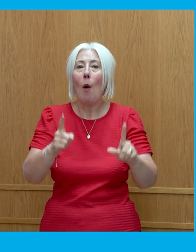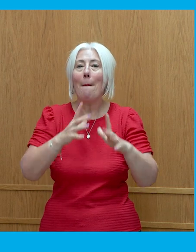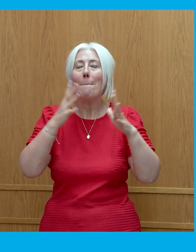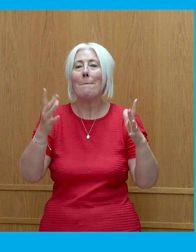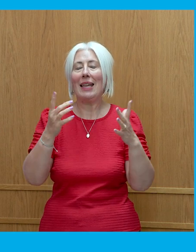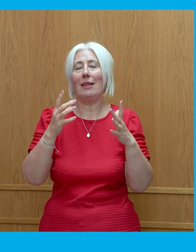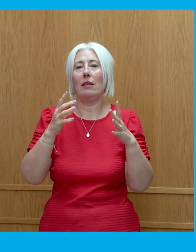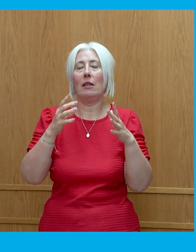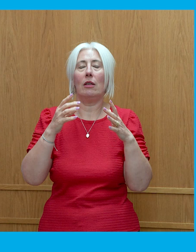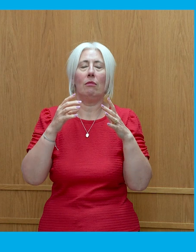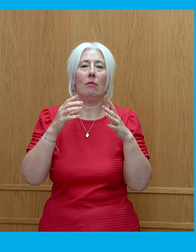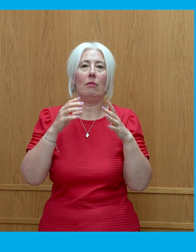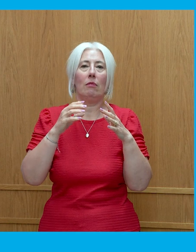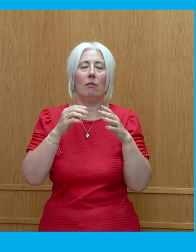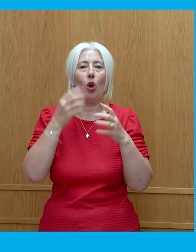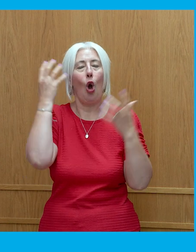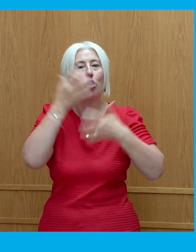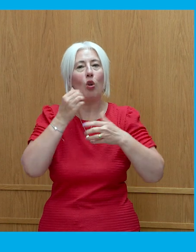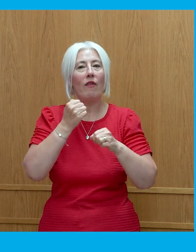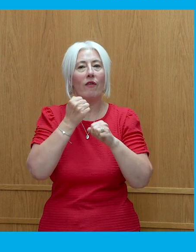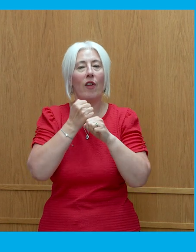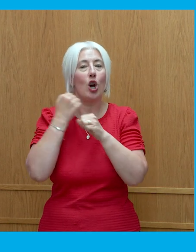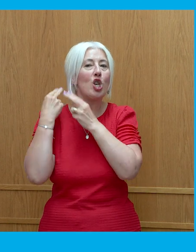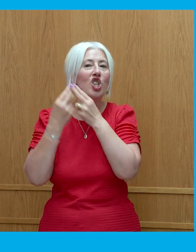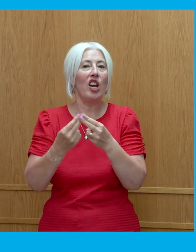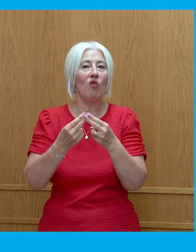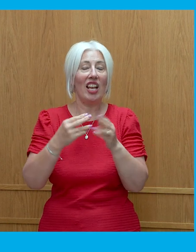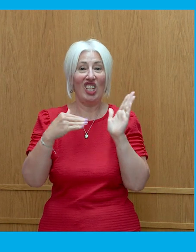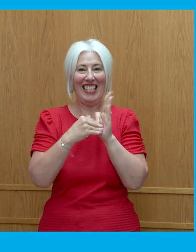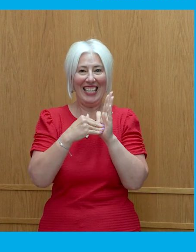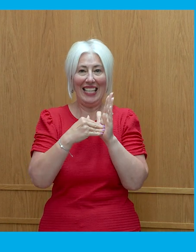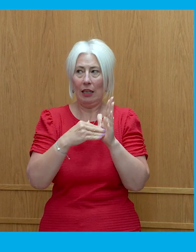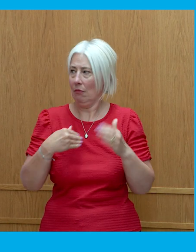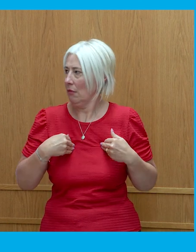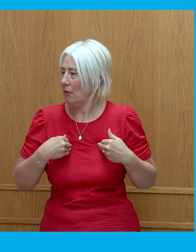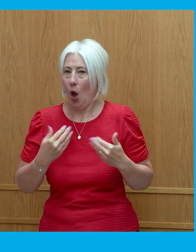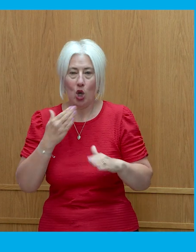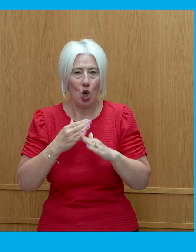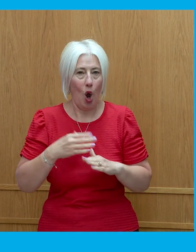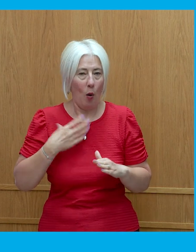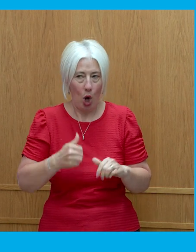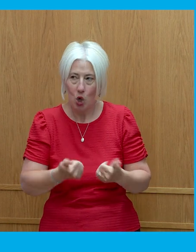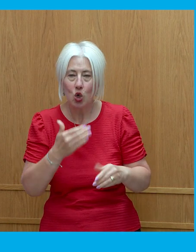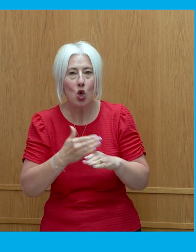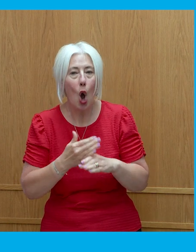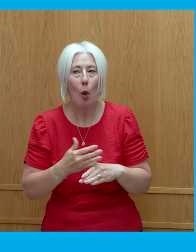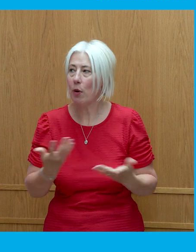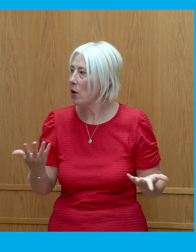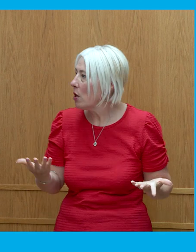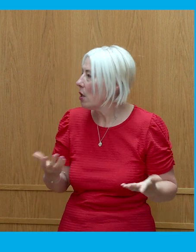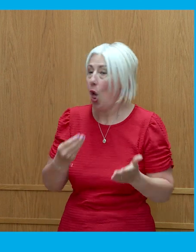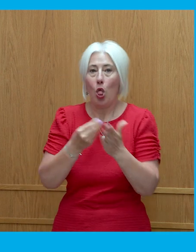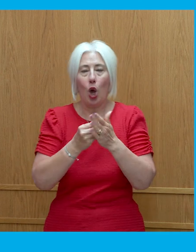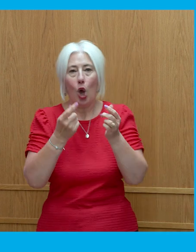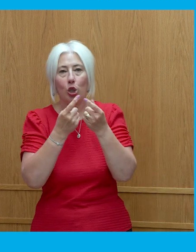Z, our kids are all Gen Z, is like getting a good job and where's the economy going? And there's been some... The cost of college. Yeah, the cost of college.